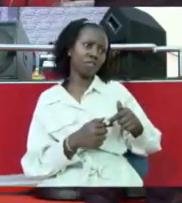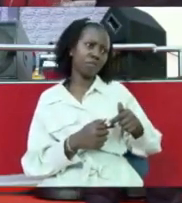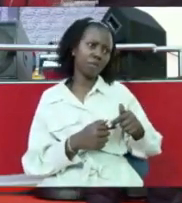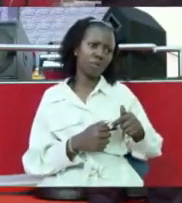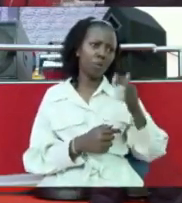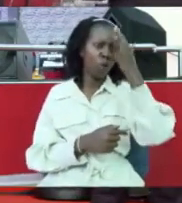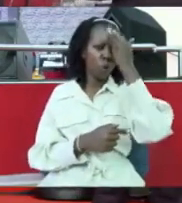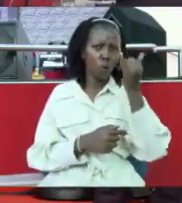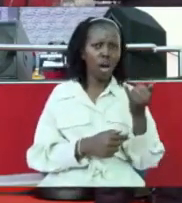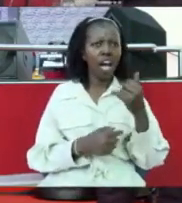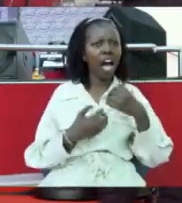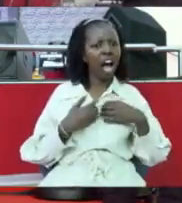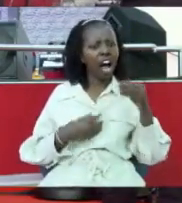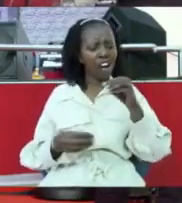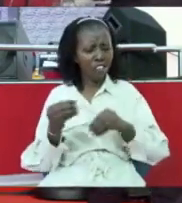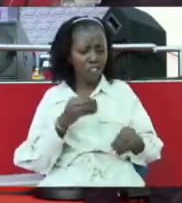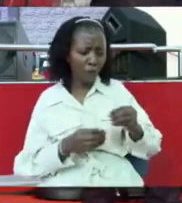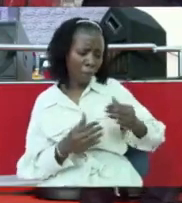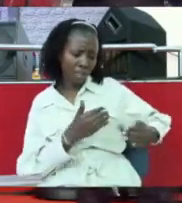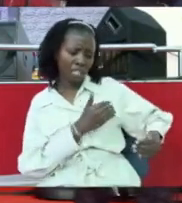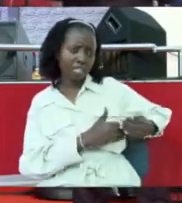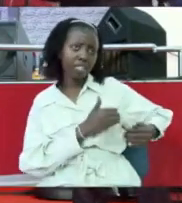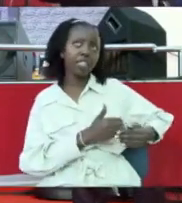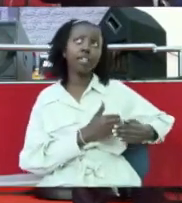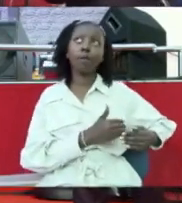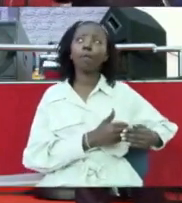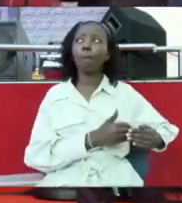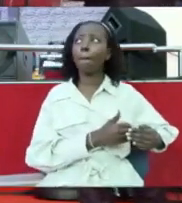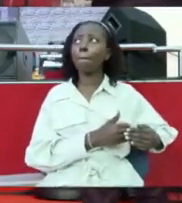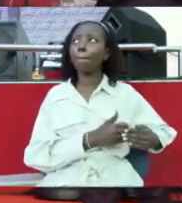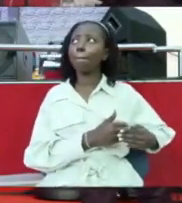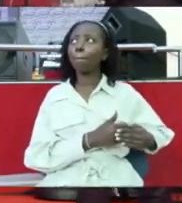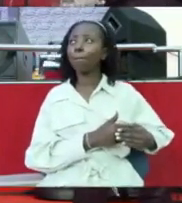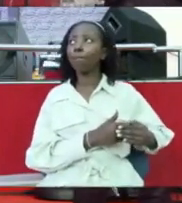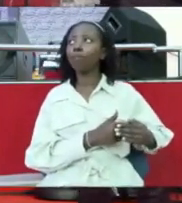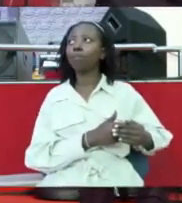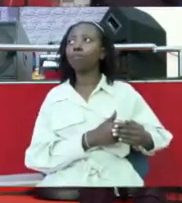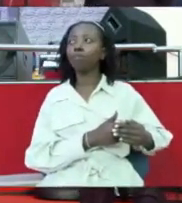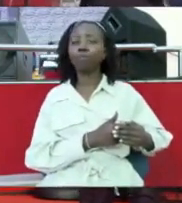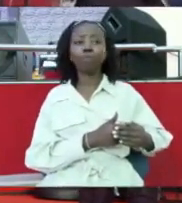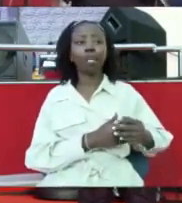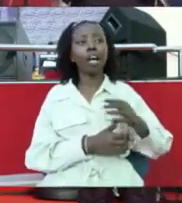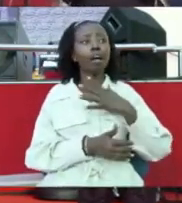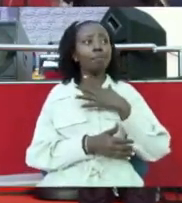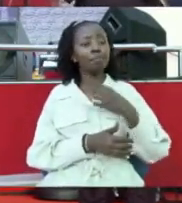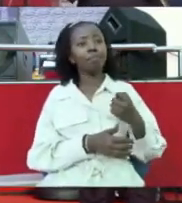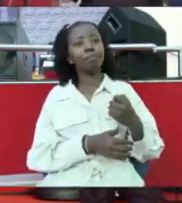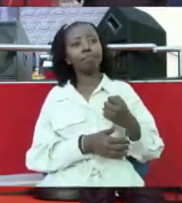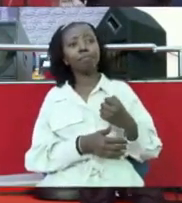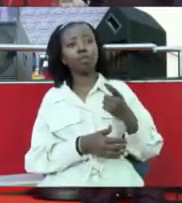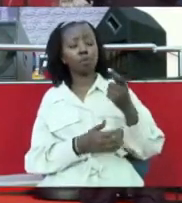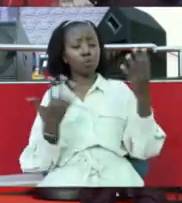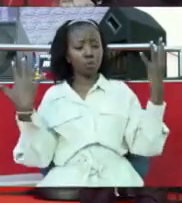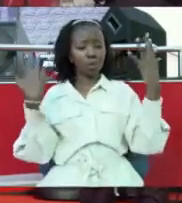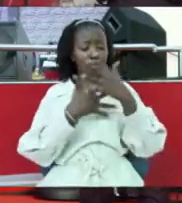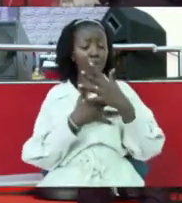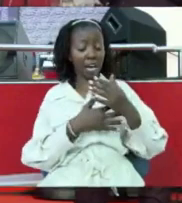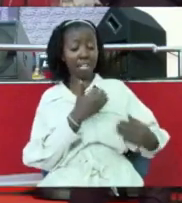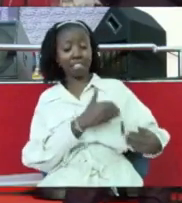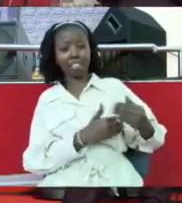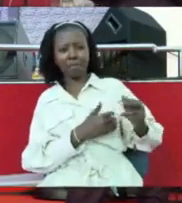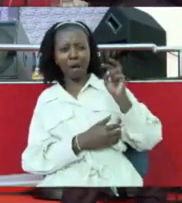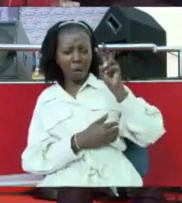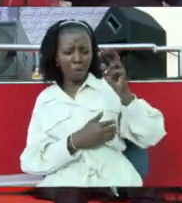are going to have offerings. Kwa muda mchache tutakuwa na sadaka. And you'll be surprised by your neighbor. Watch your